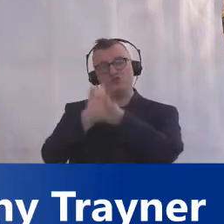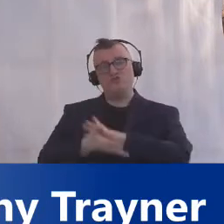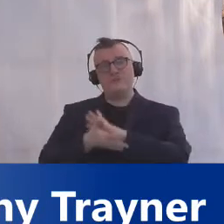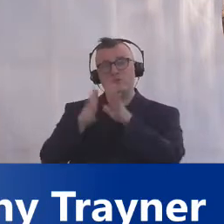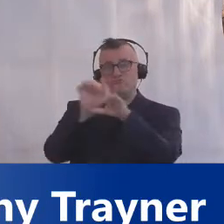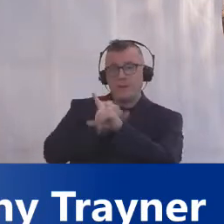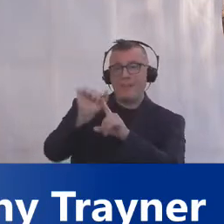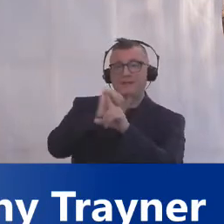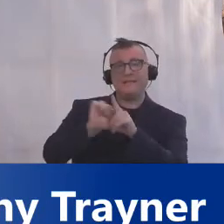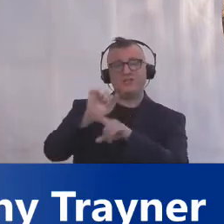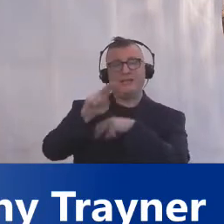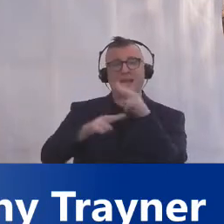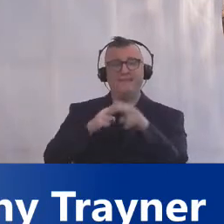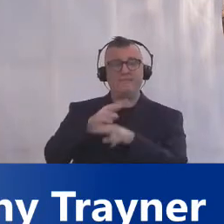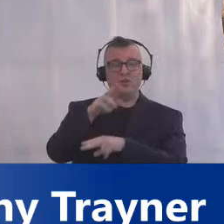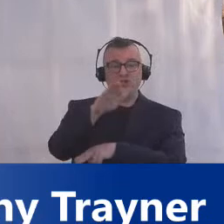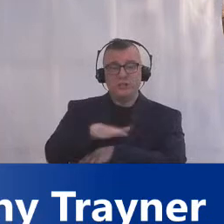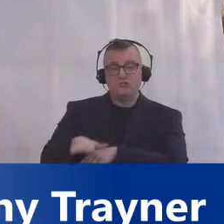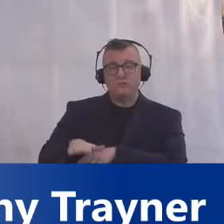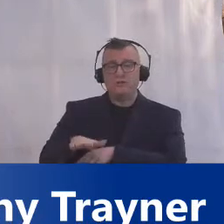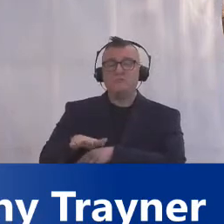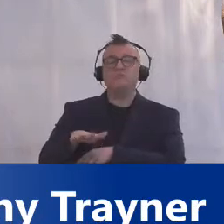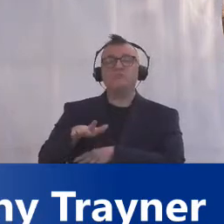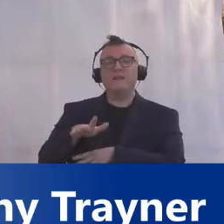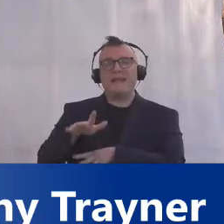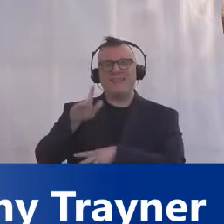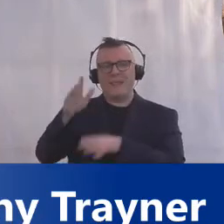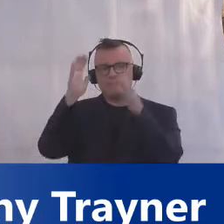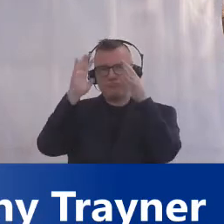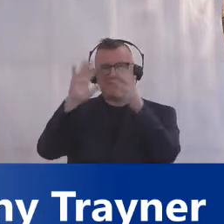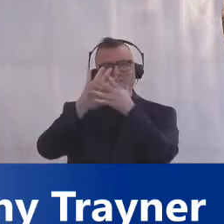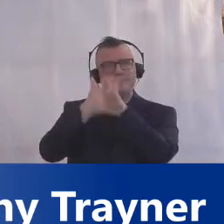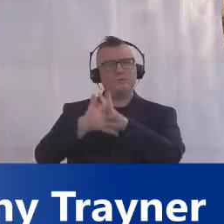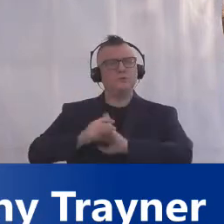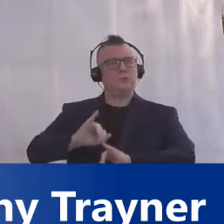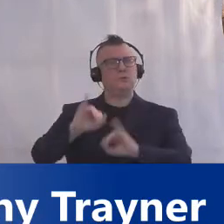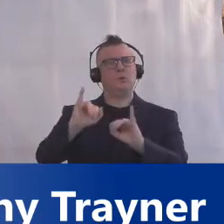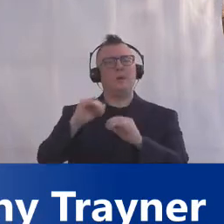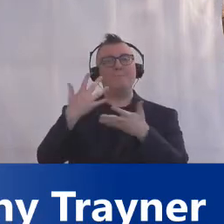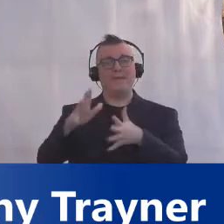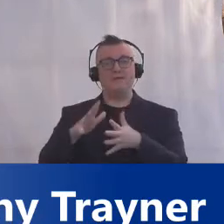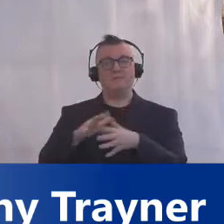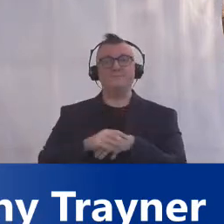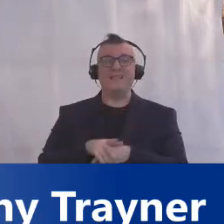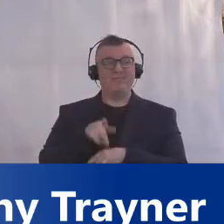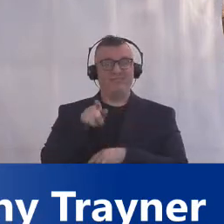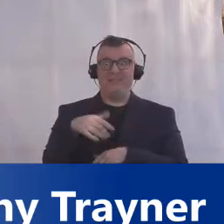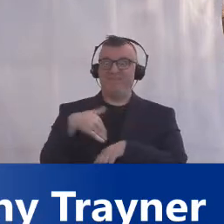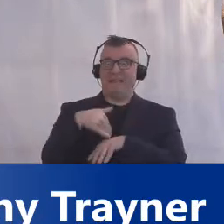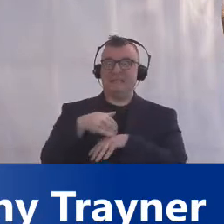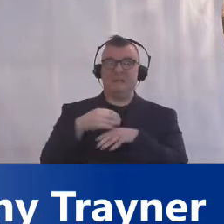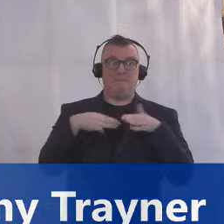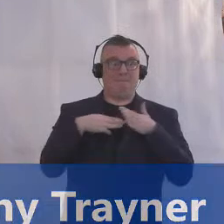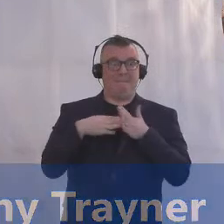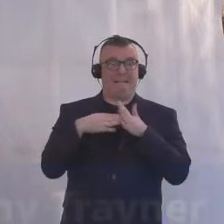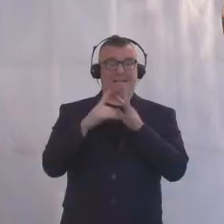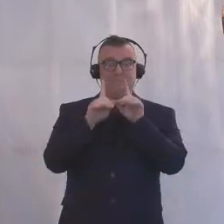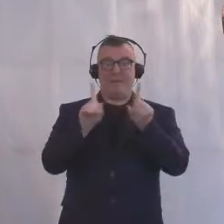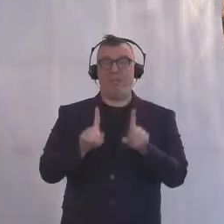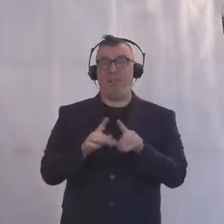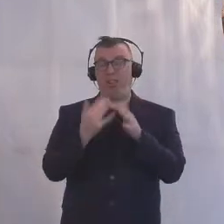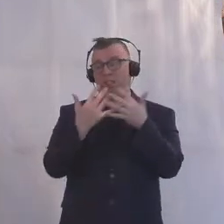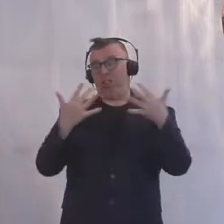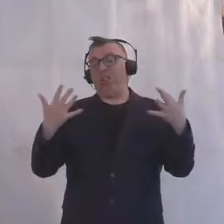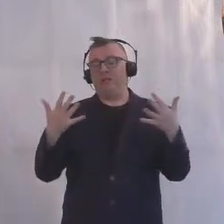had catastrophic injuries to their brains. And given that this affects sort of millions of people, you think there'd be quite a few of us doing